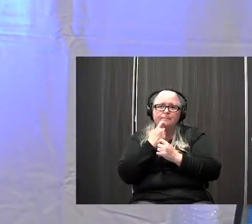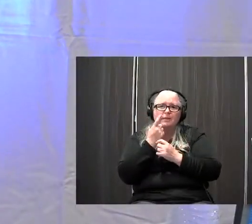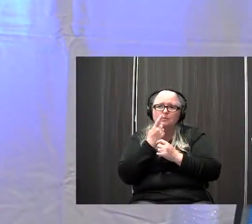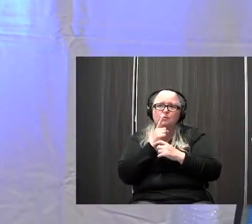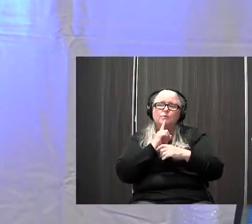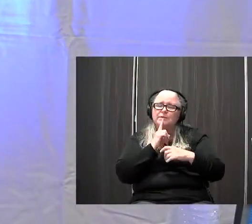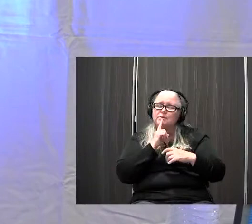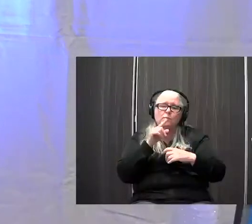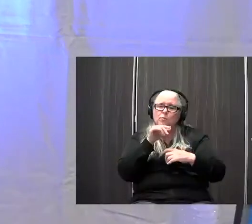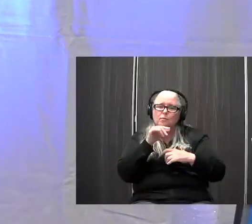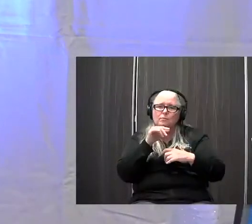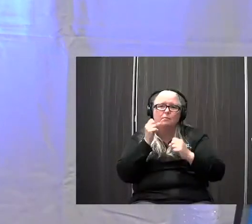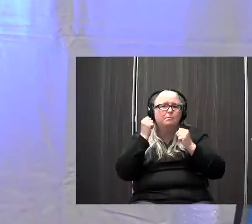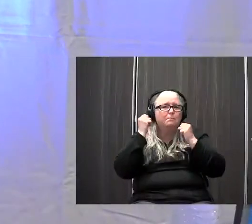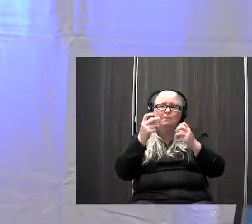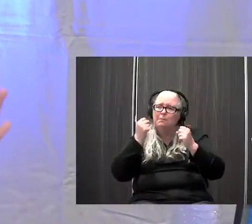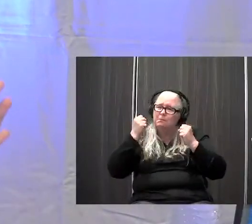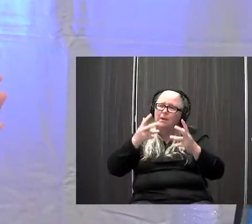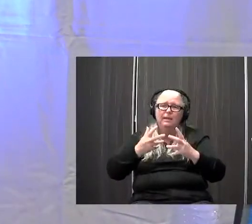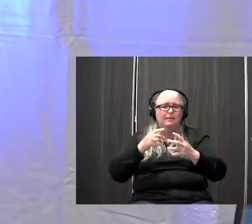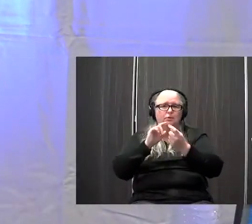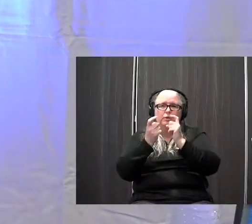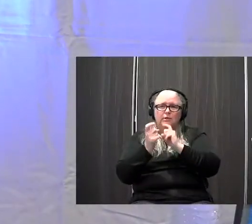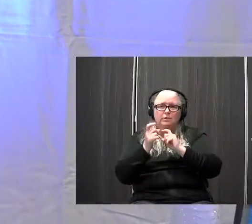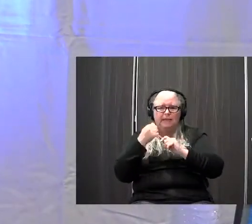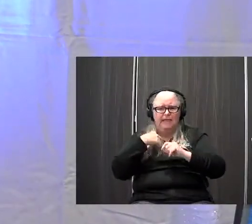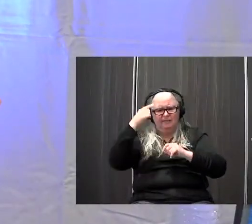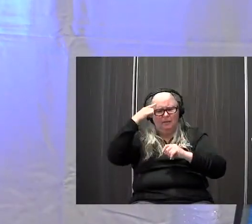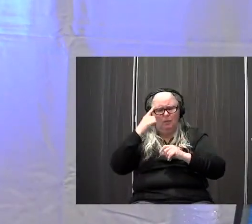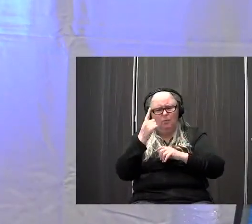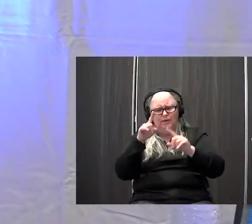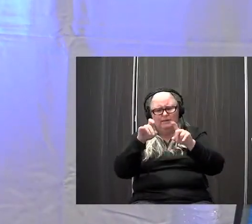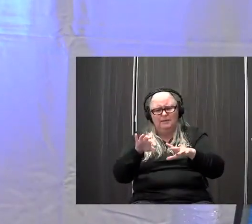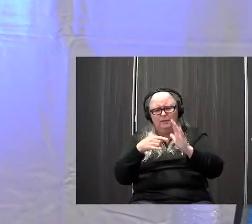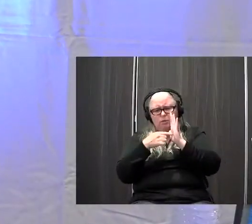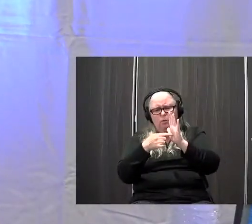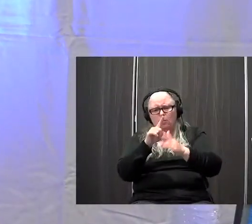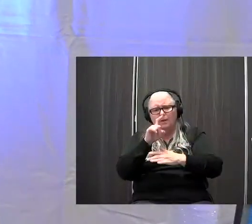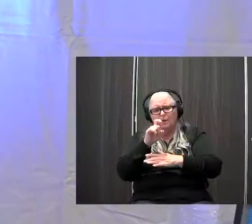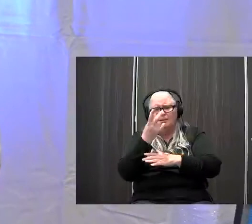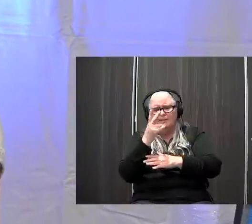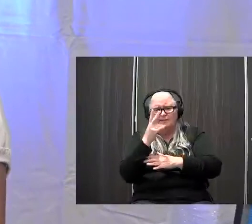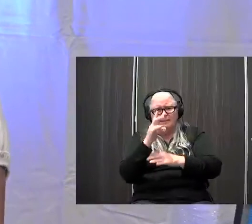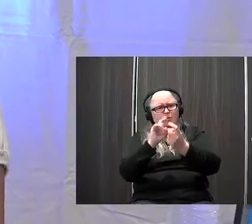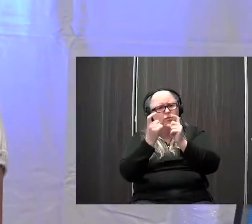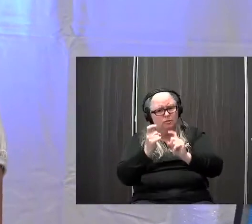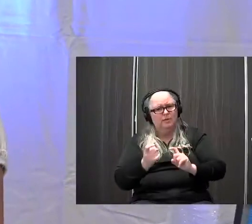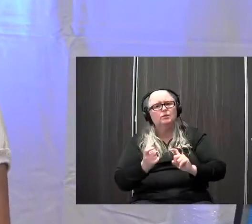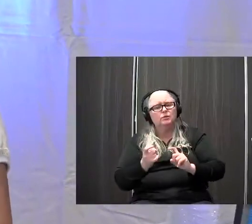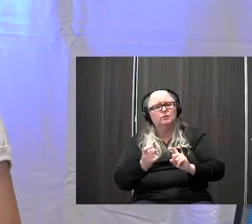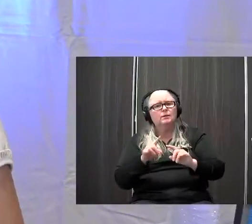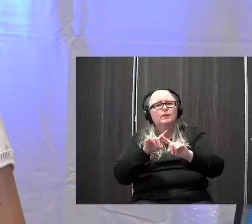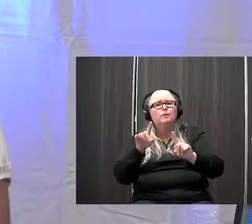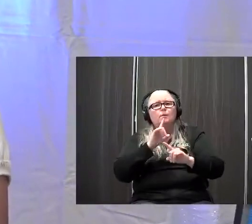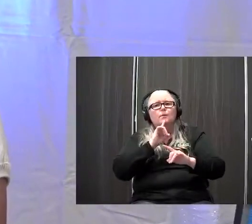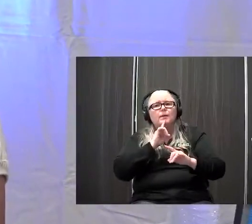hundreds of changes. I know one study was like 117, and that was several years ago. And so the most up-to-date things